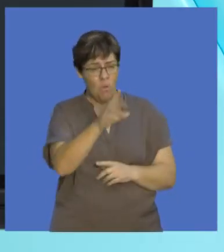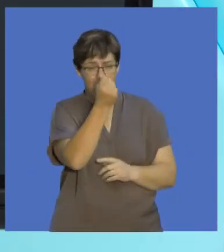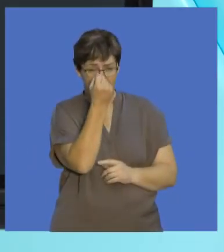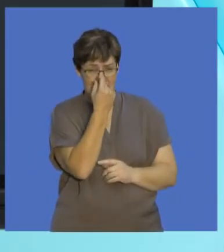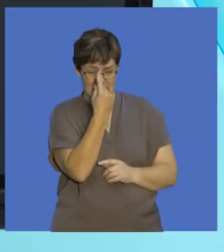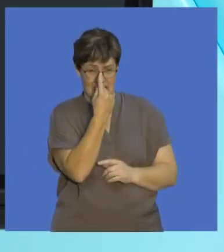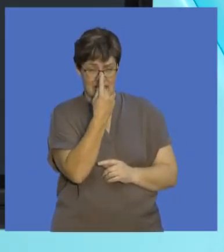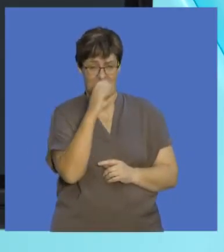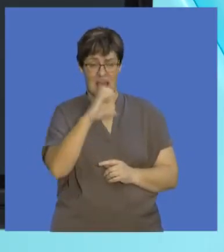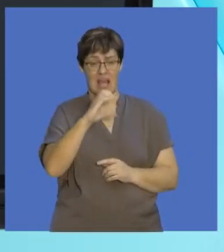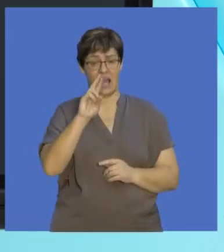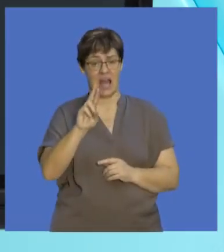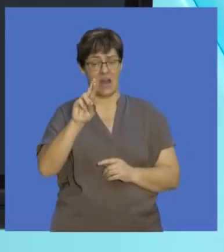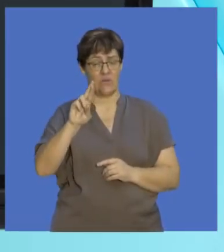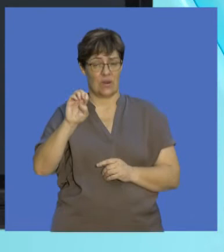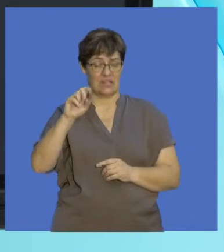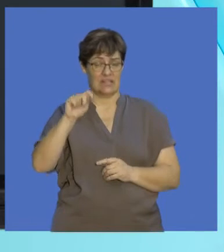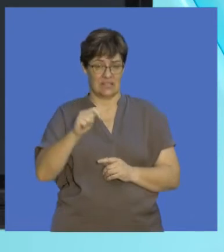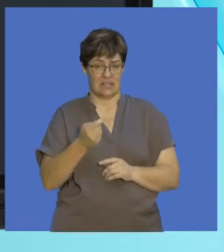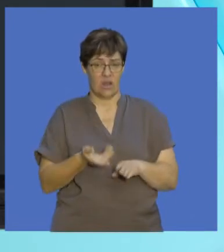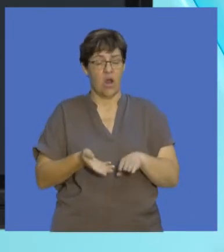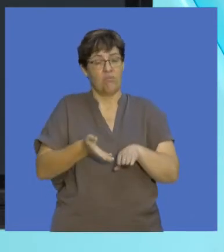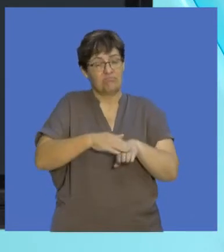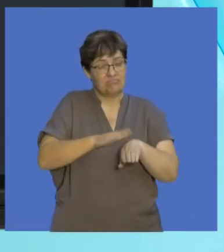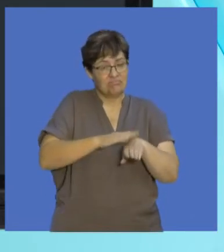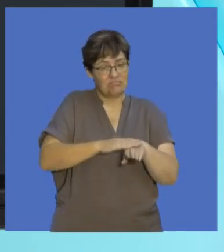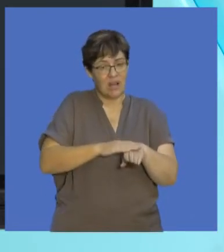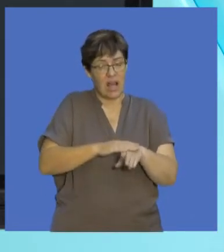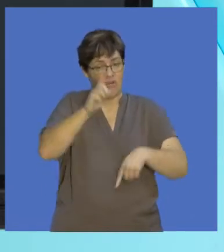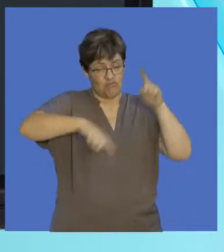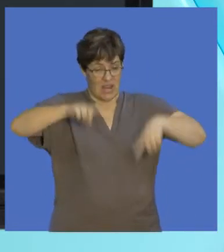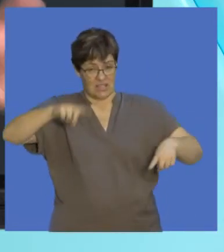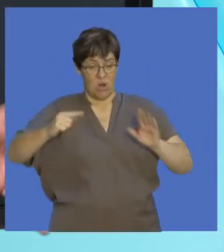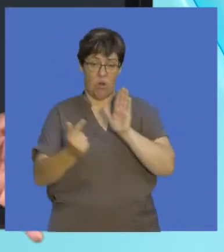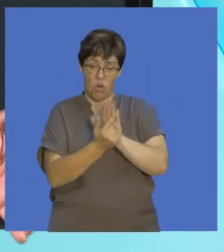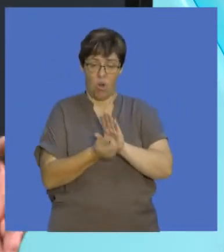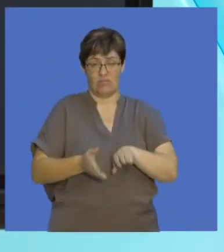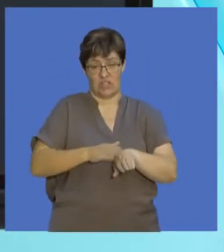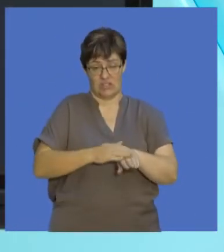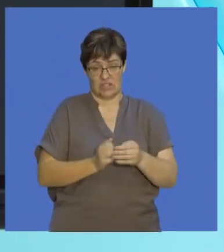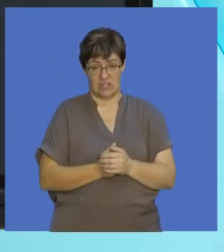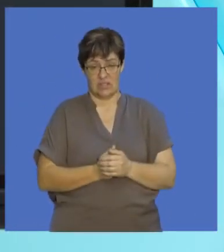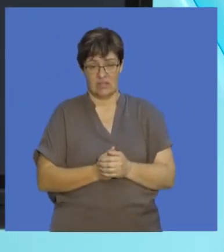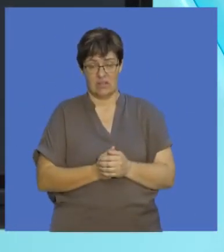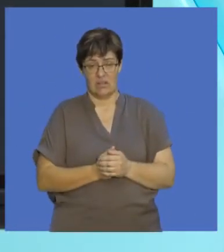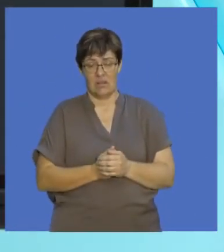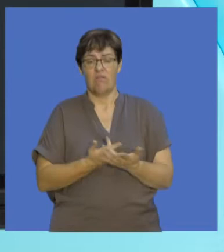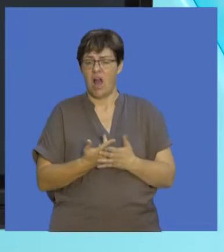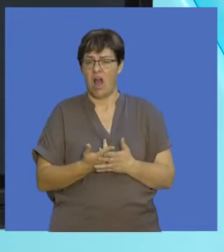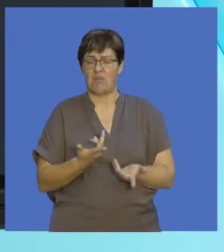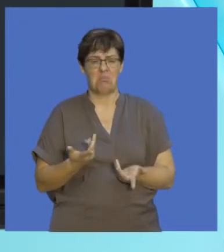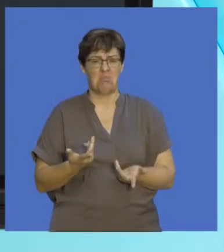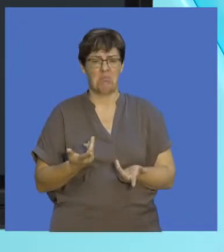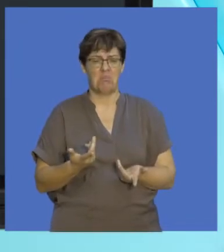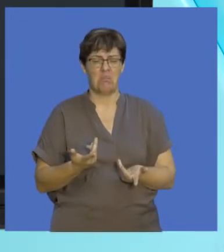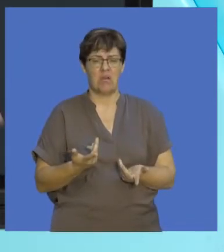said that, let's understand that current is the rate of flow of charge. If we break it down to make it simpler, we are